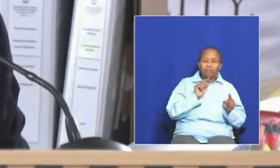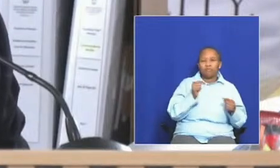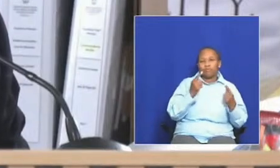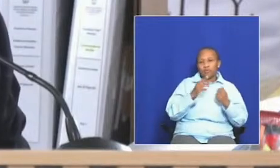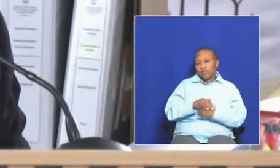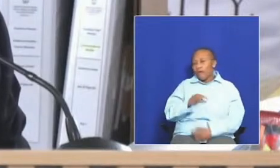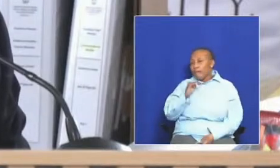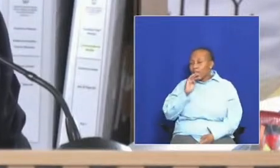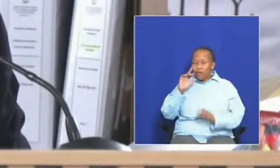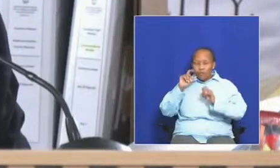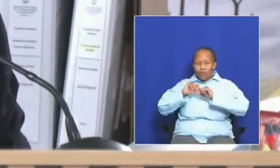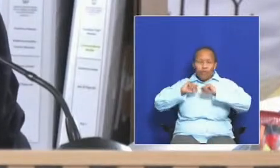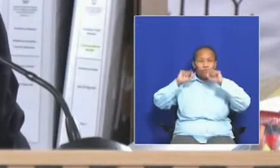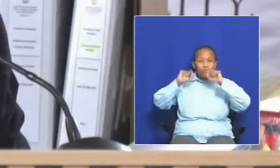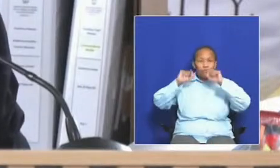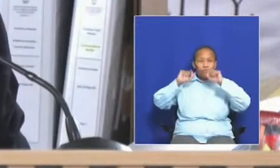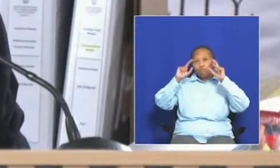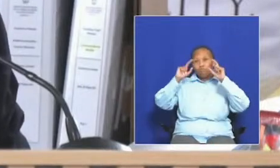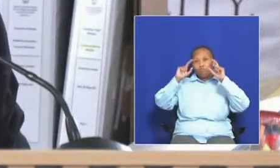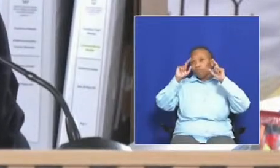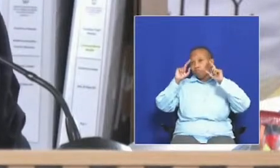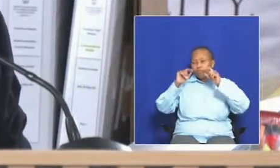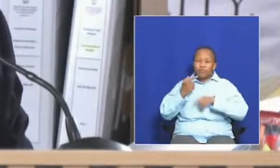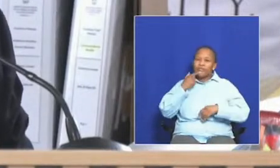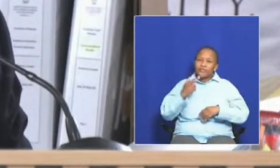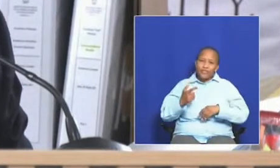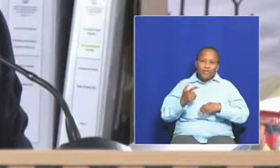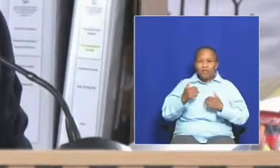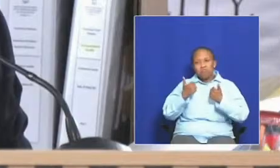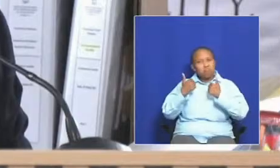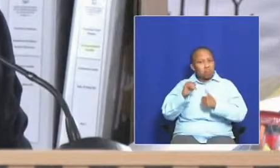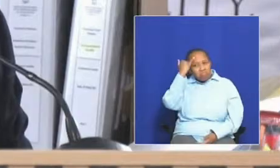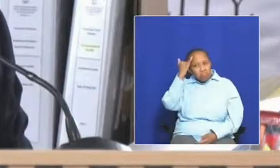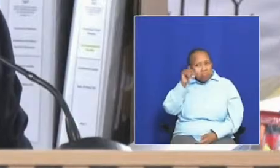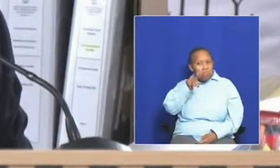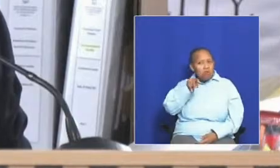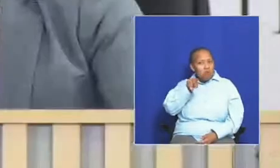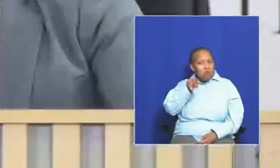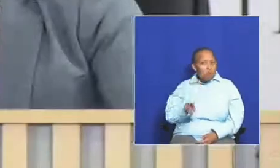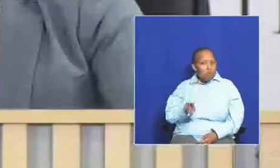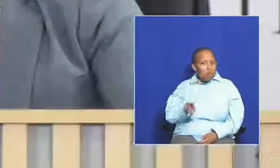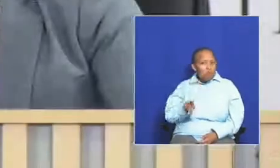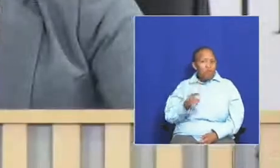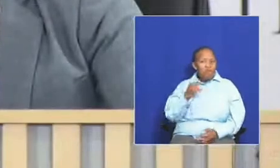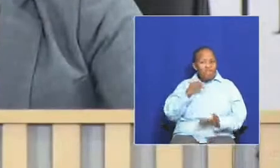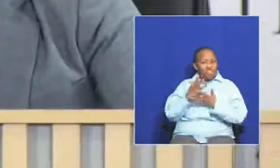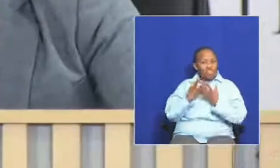might be a good idea to share this proof of payment with one of them?